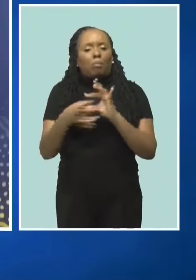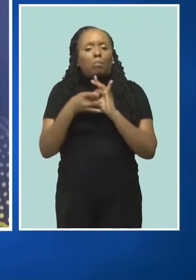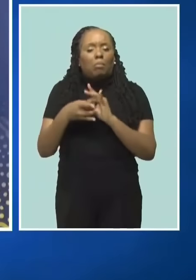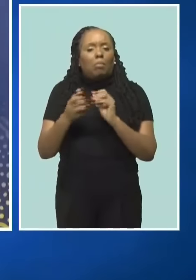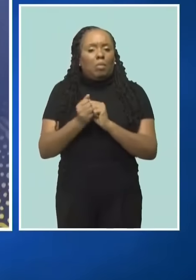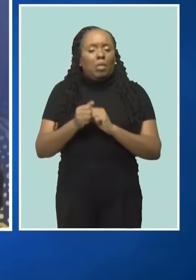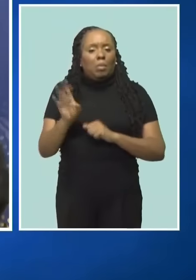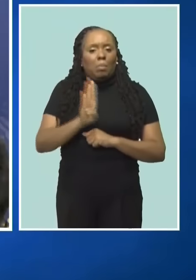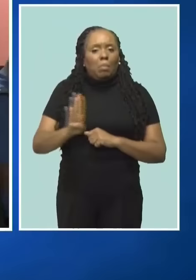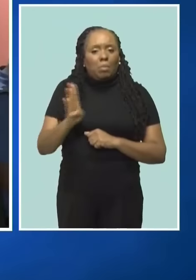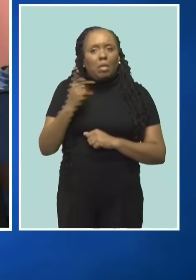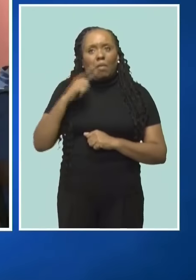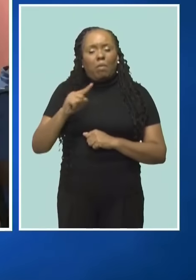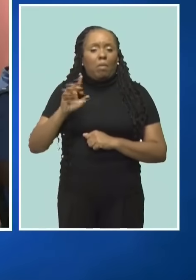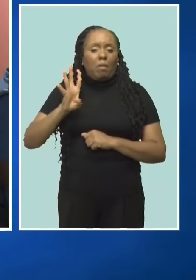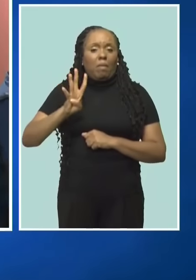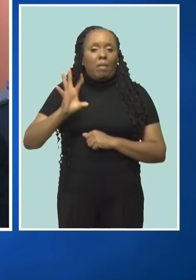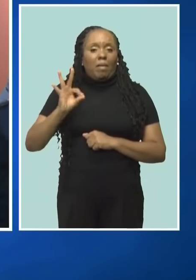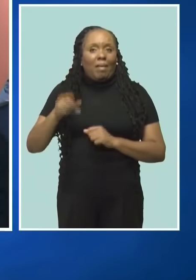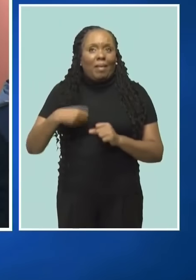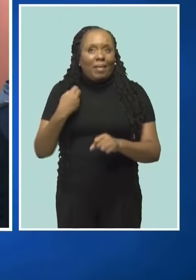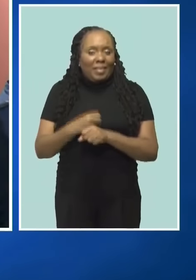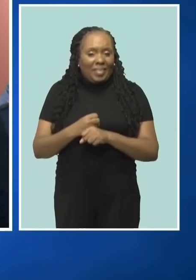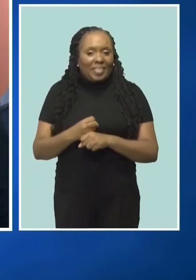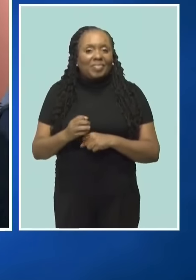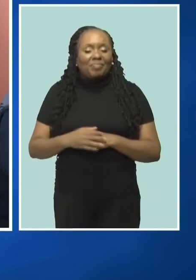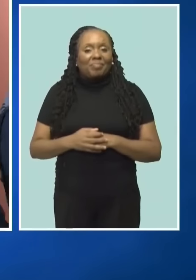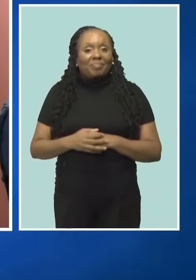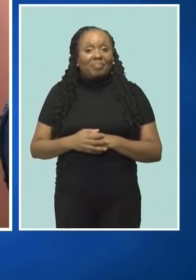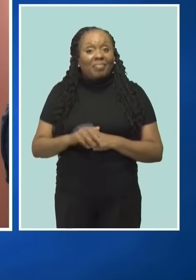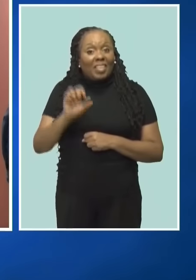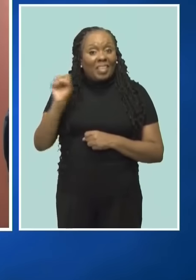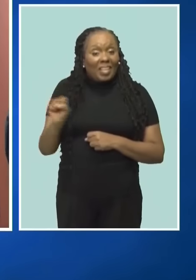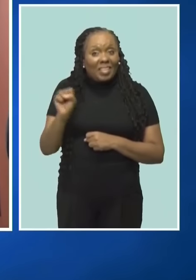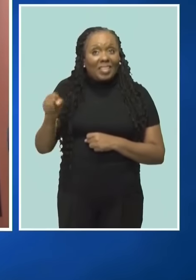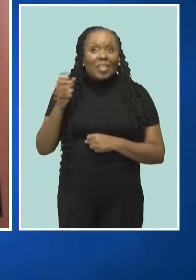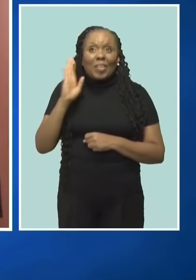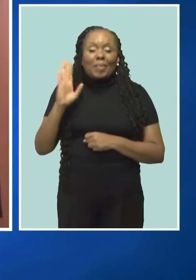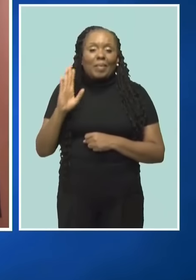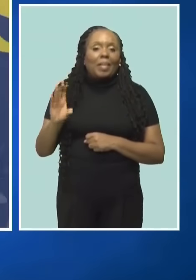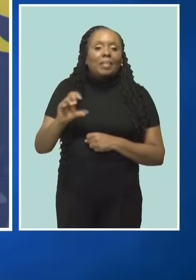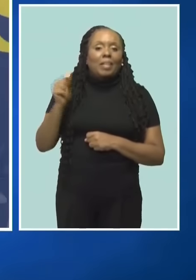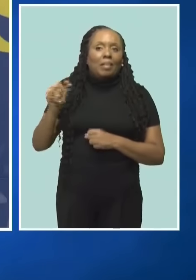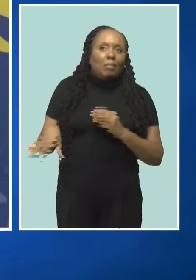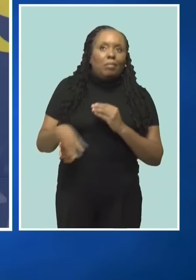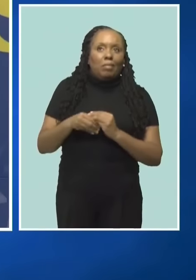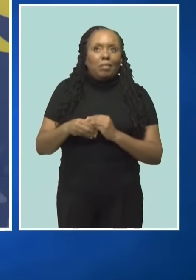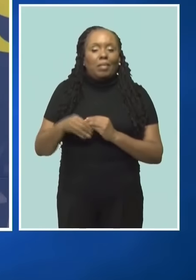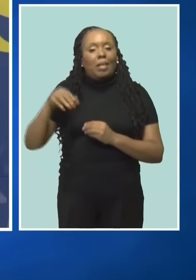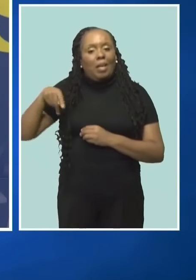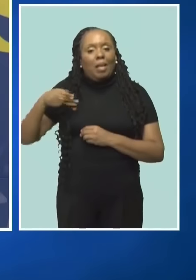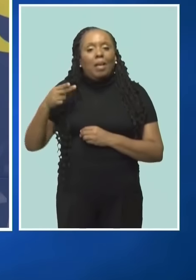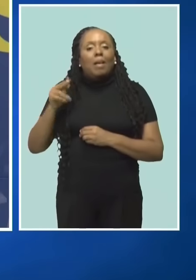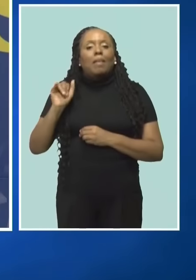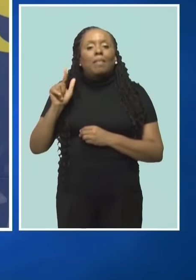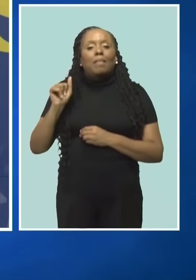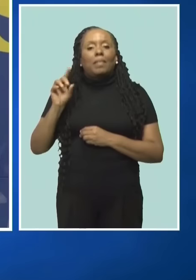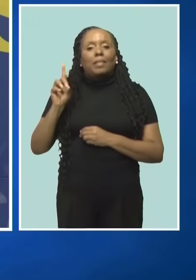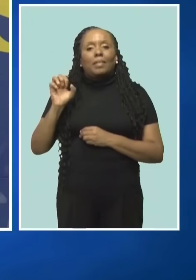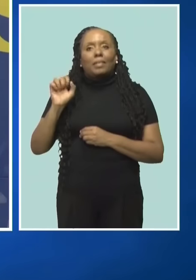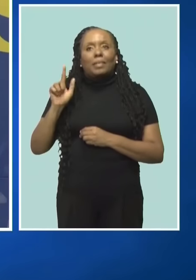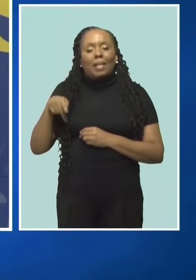Barbados for the past 49 years. And come Saturday, they will add another direct route from the USA to